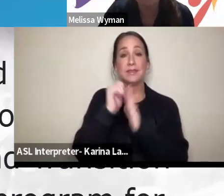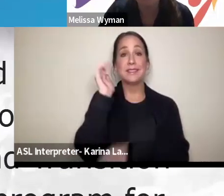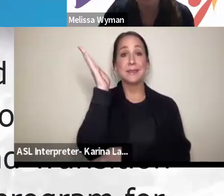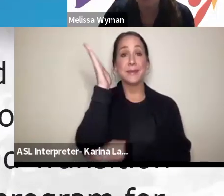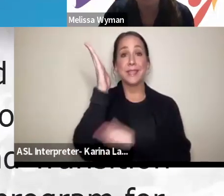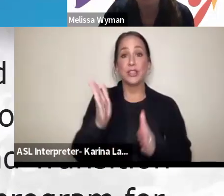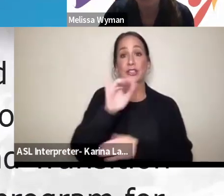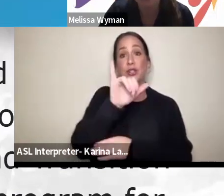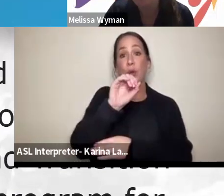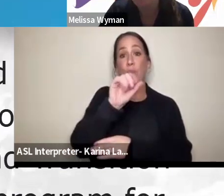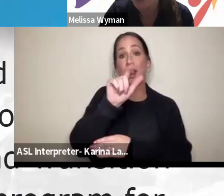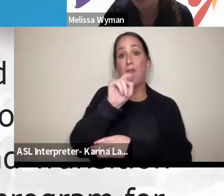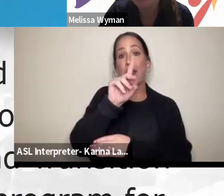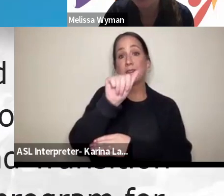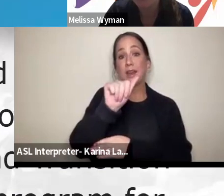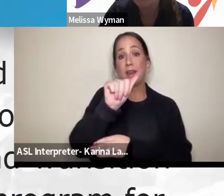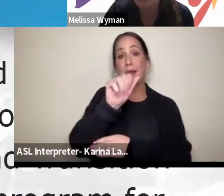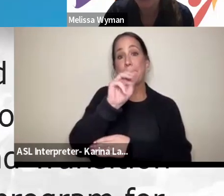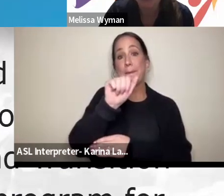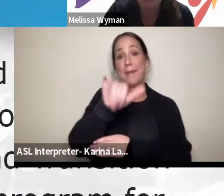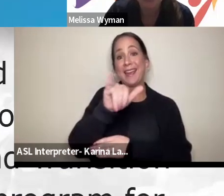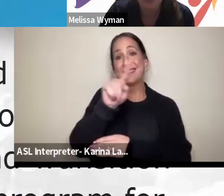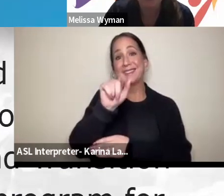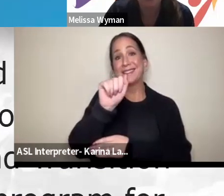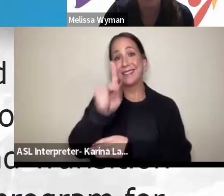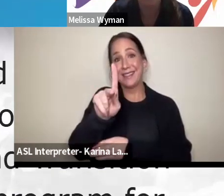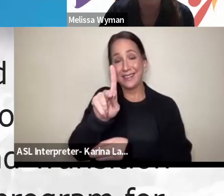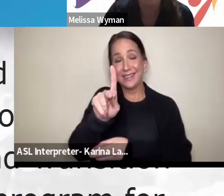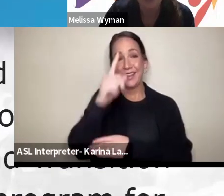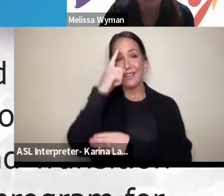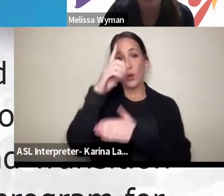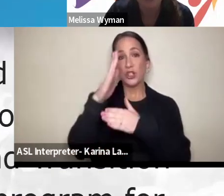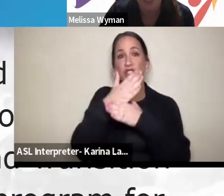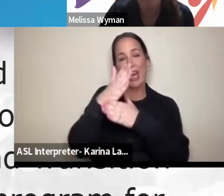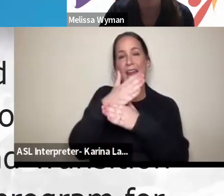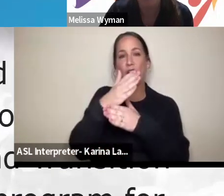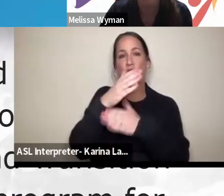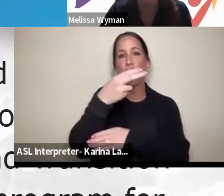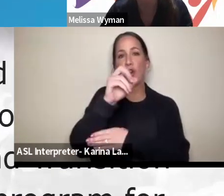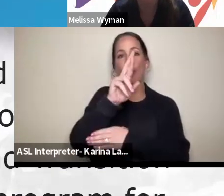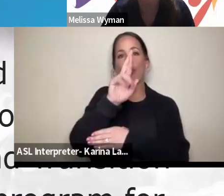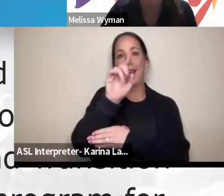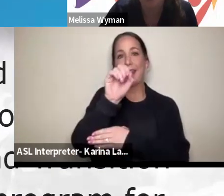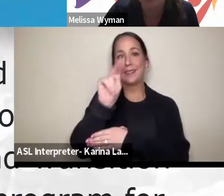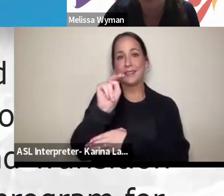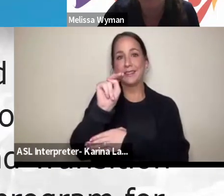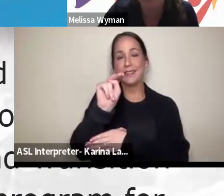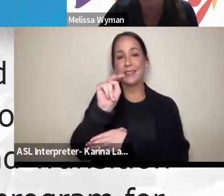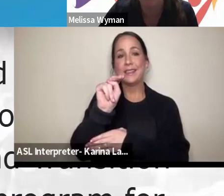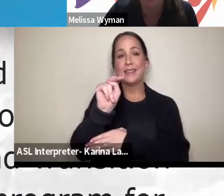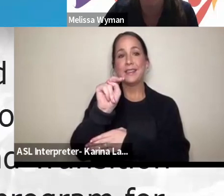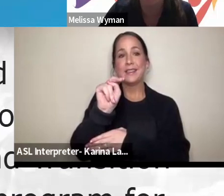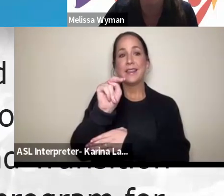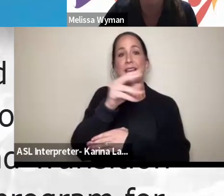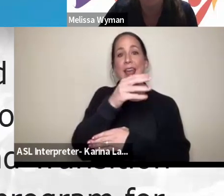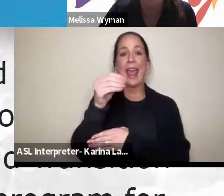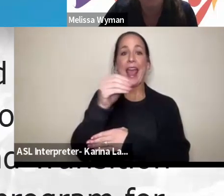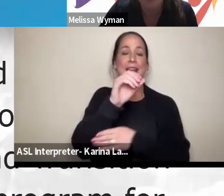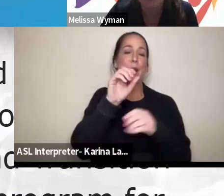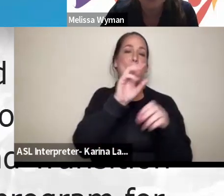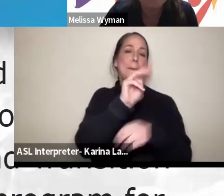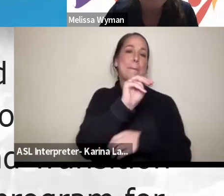Mazik, CEO, Shared Horizons, Inc., and Kelly Nelson, Outreach and Communities Manager, Maryland